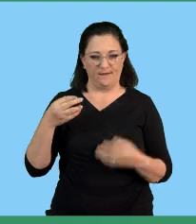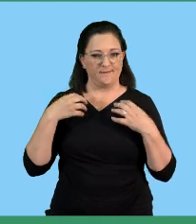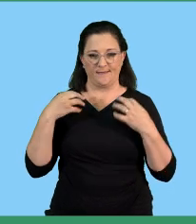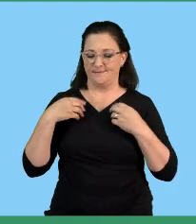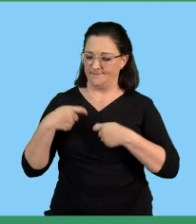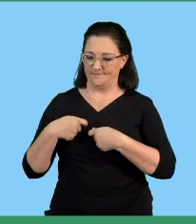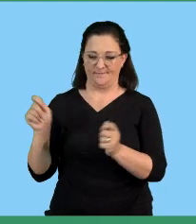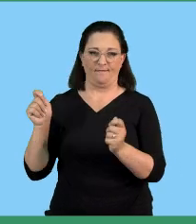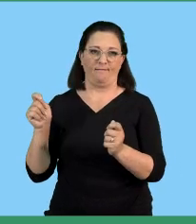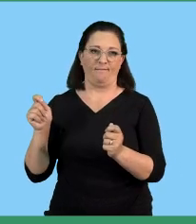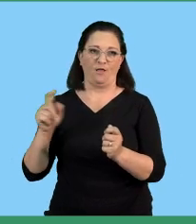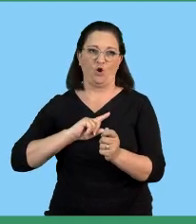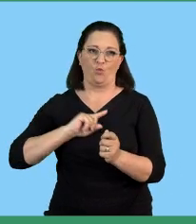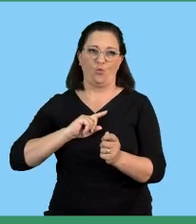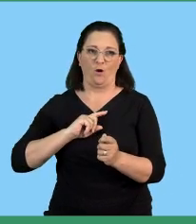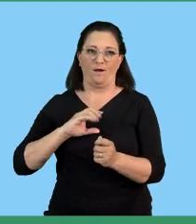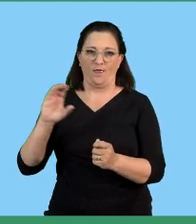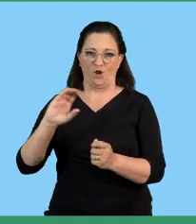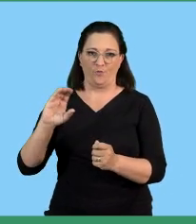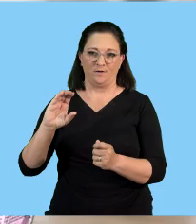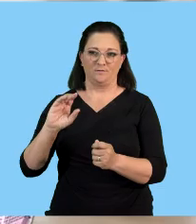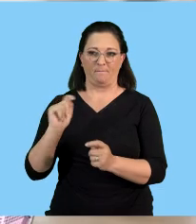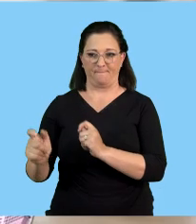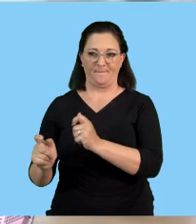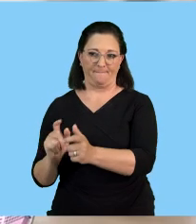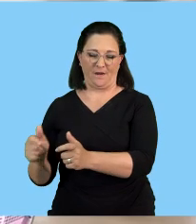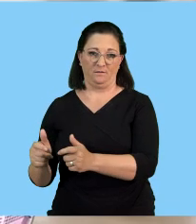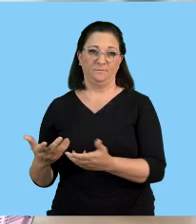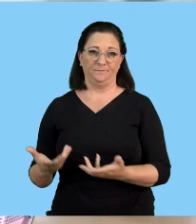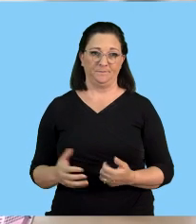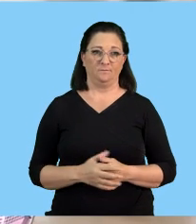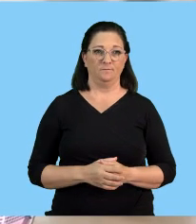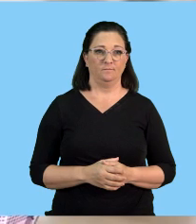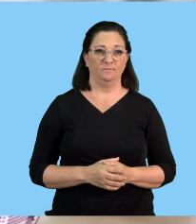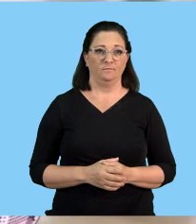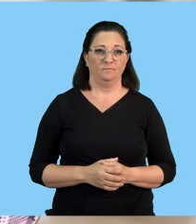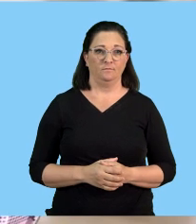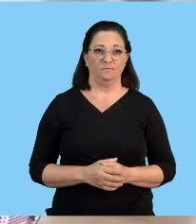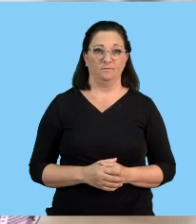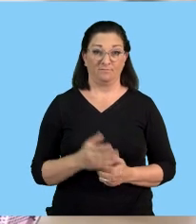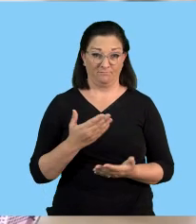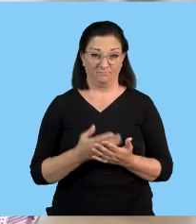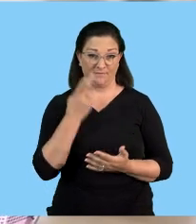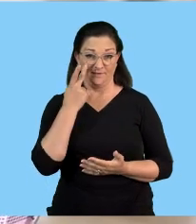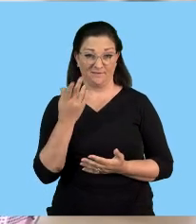to sell their assets to repay the creditors. So can you see what has happened here? They've